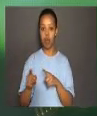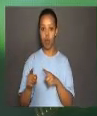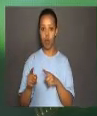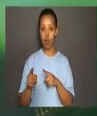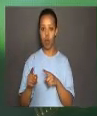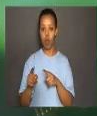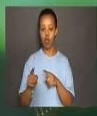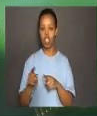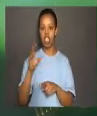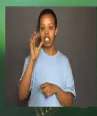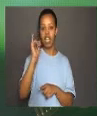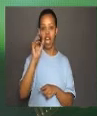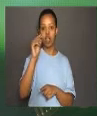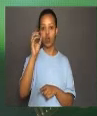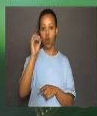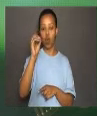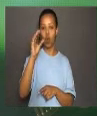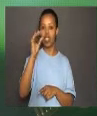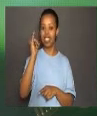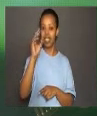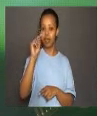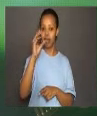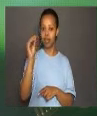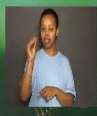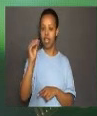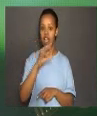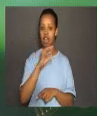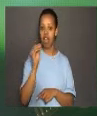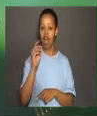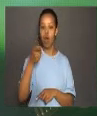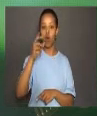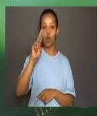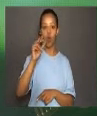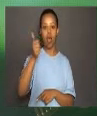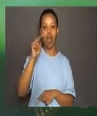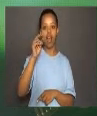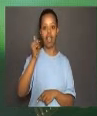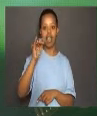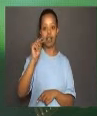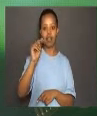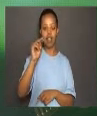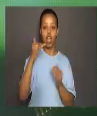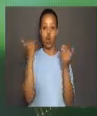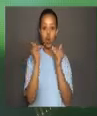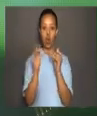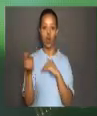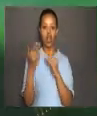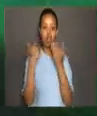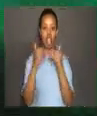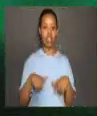made of cytosine and guanine, and they must be present in equal quantities.